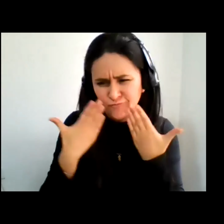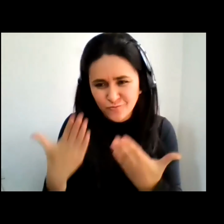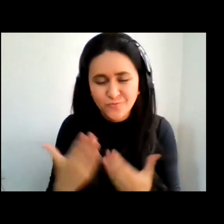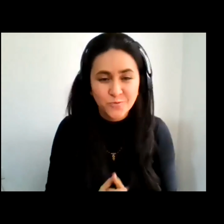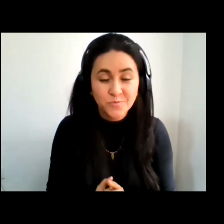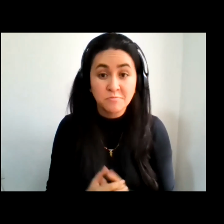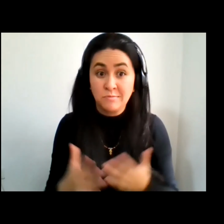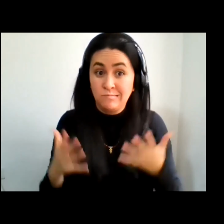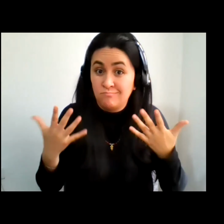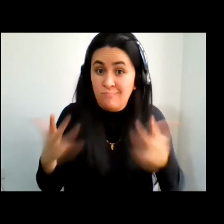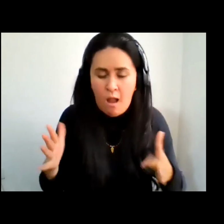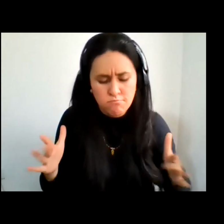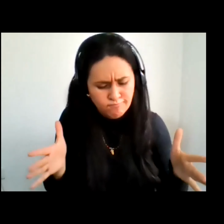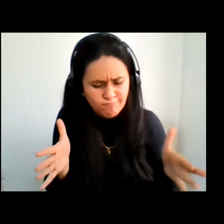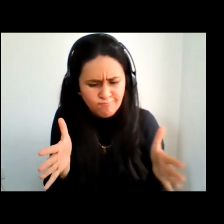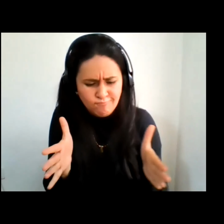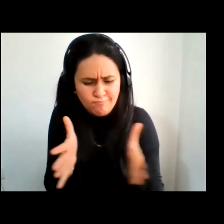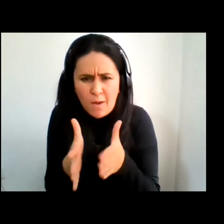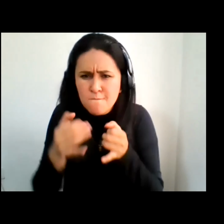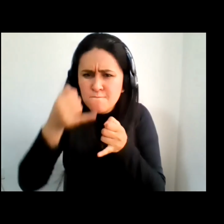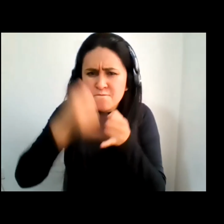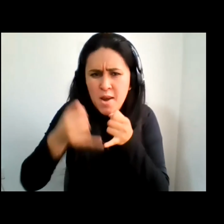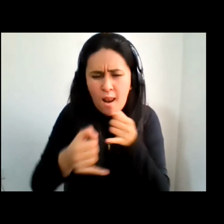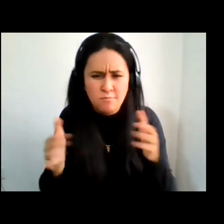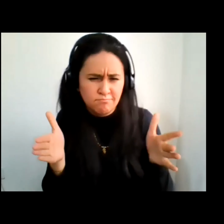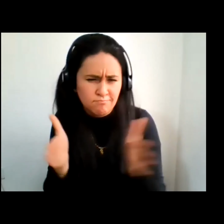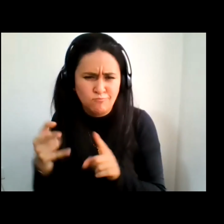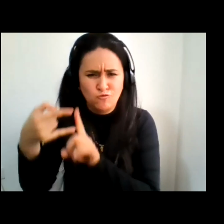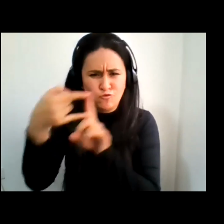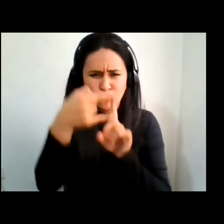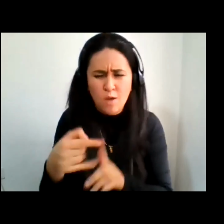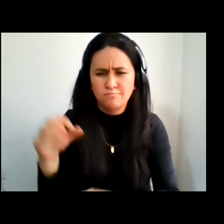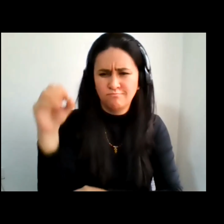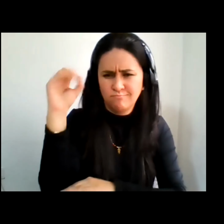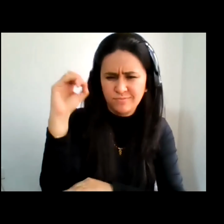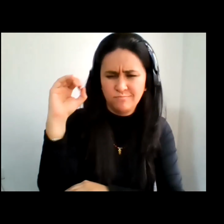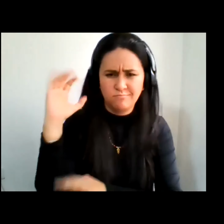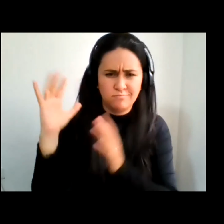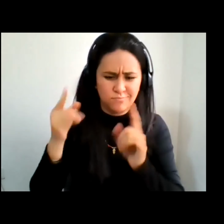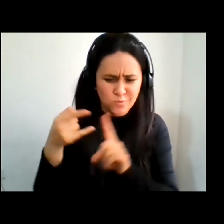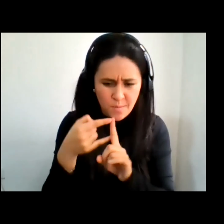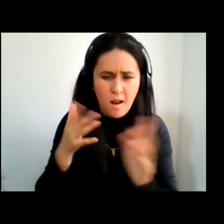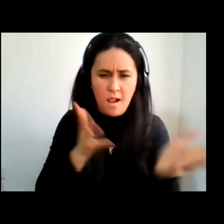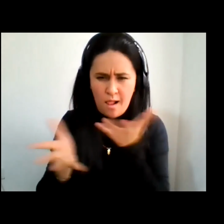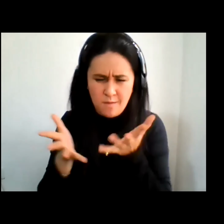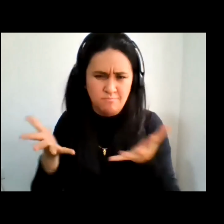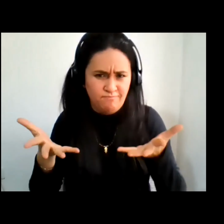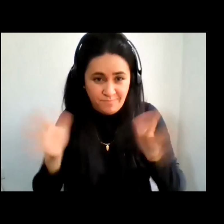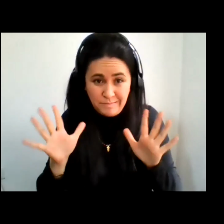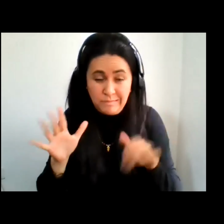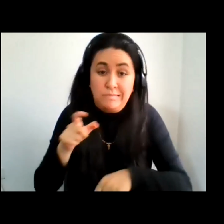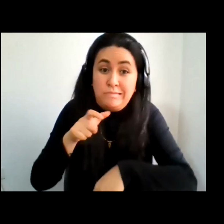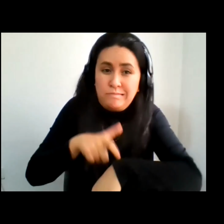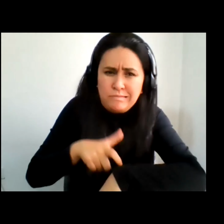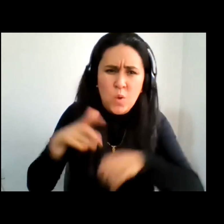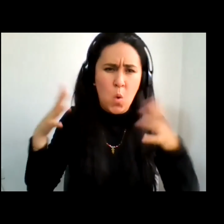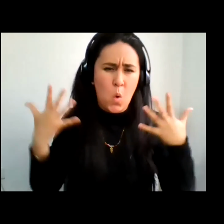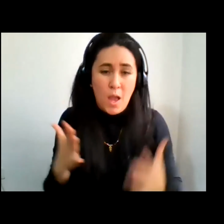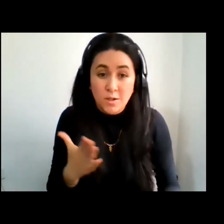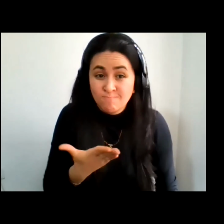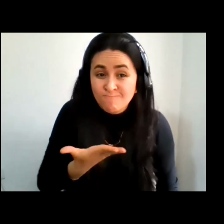of this webinar. Unfortunately, we didn't have sufficient time to have a round